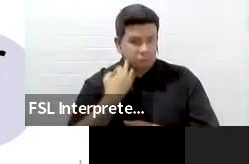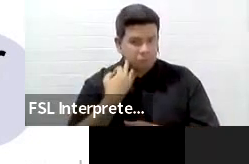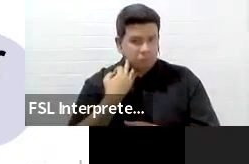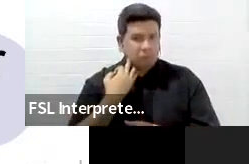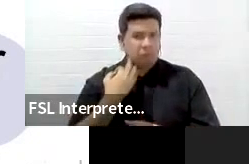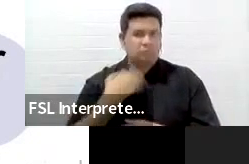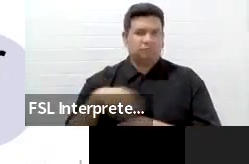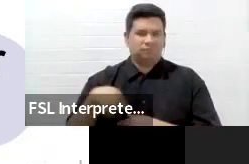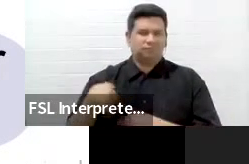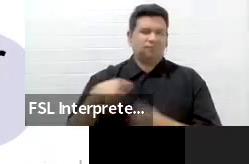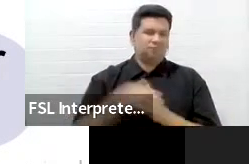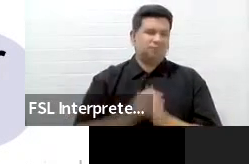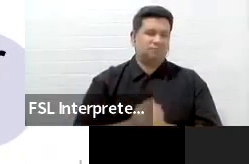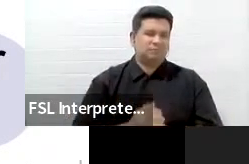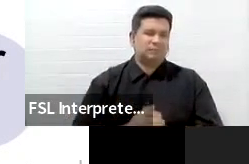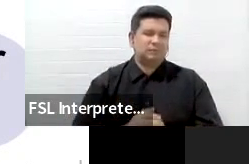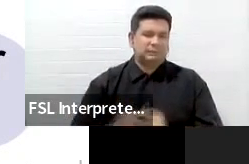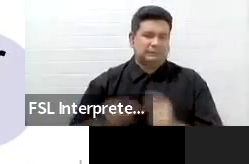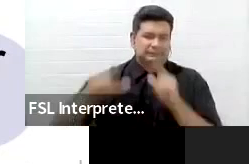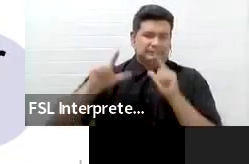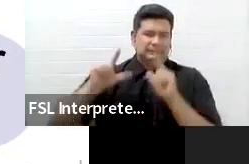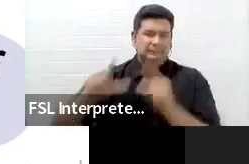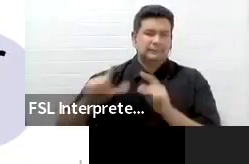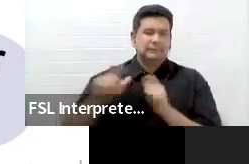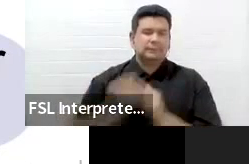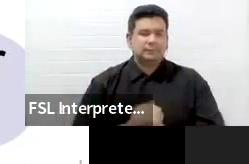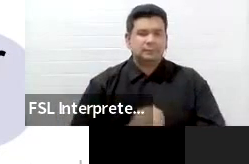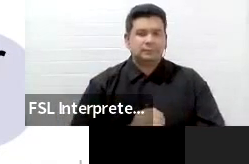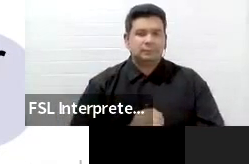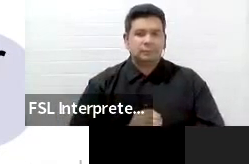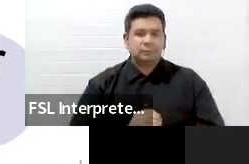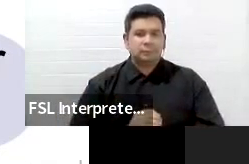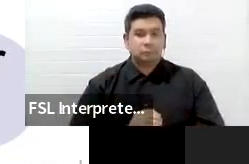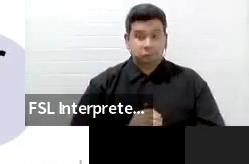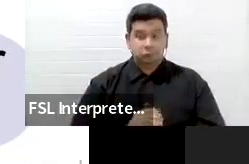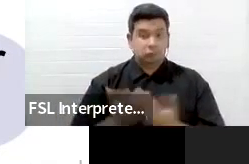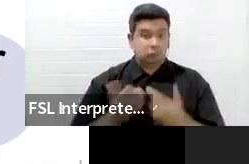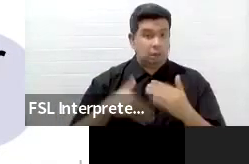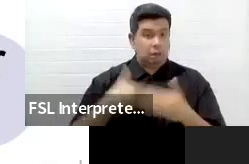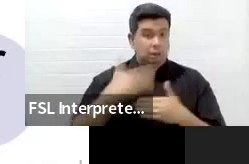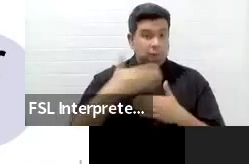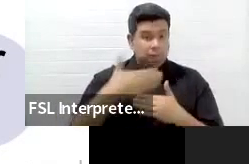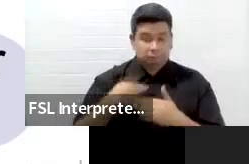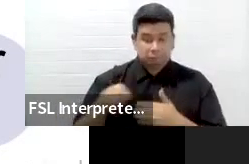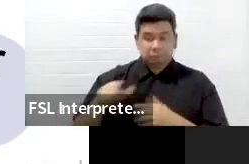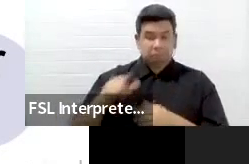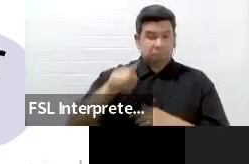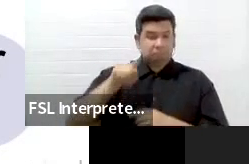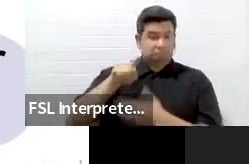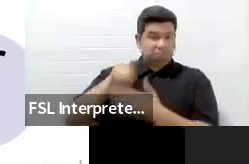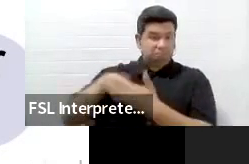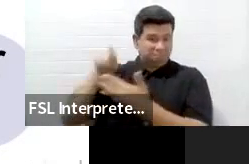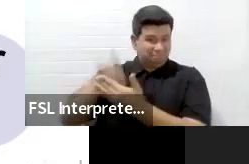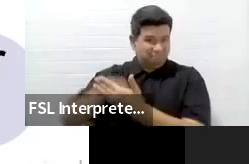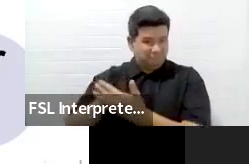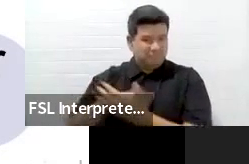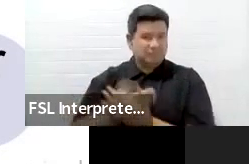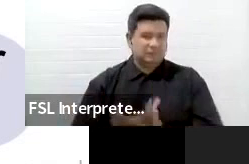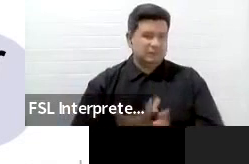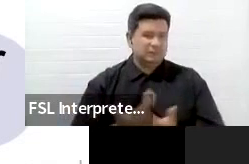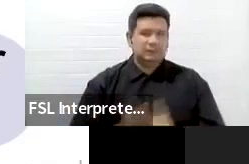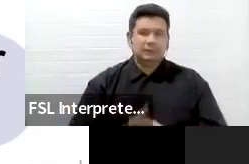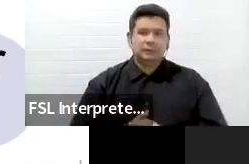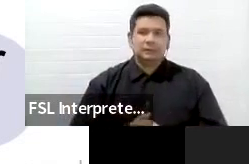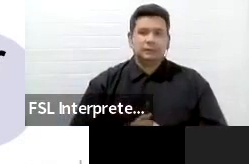particular nationality's disease and therefore we should discriminate them. So in many countries, it